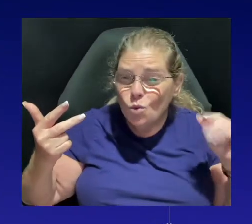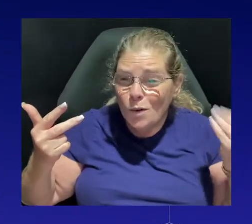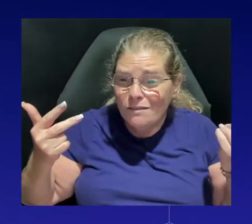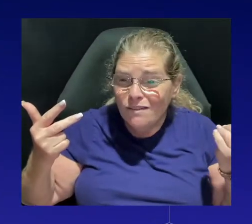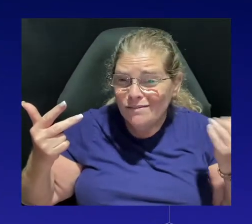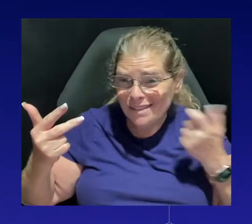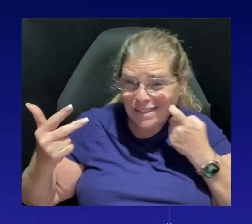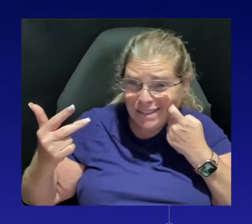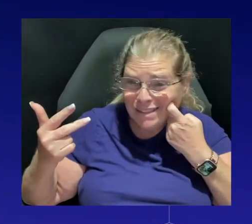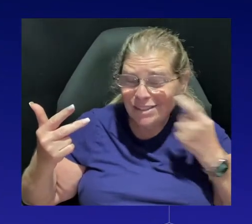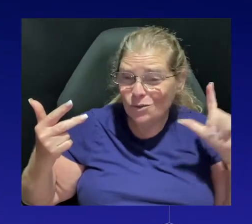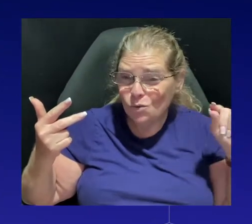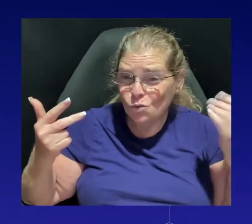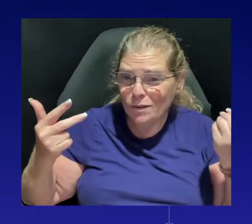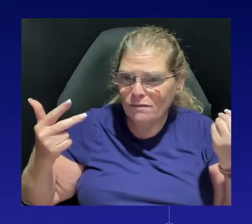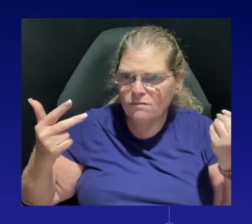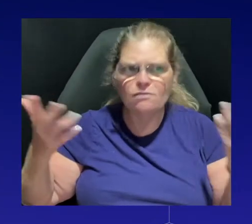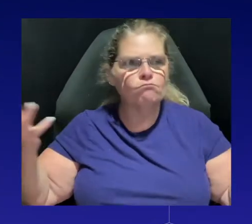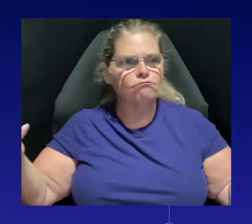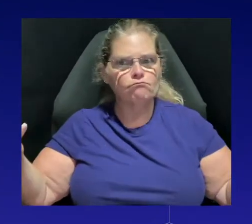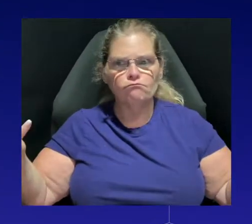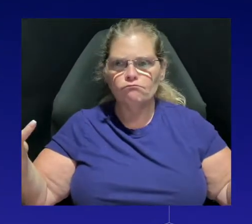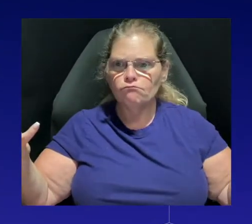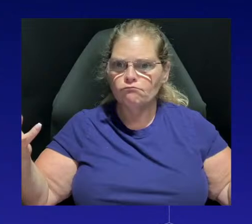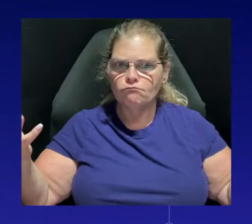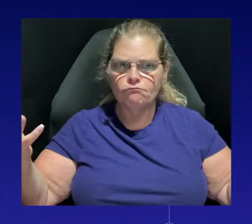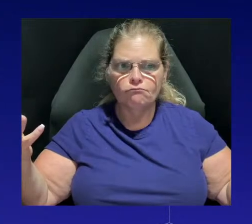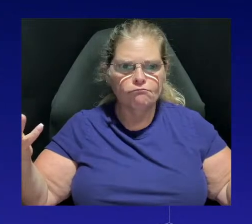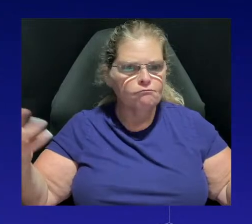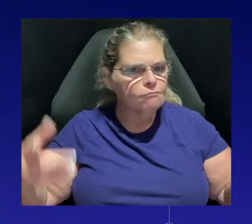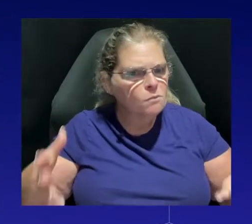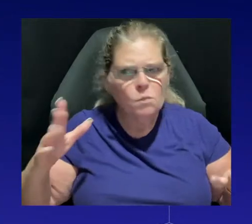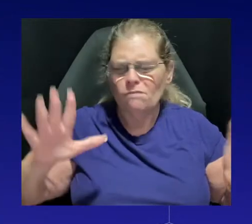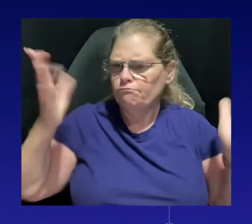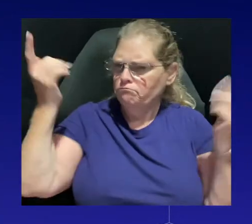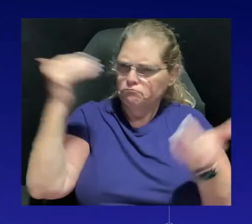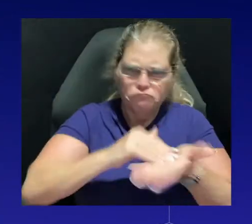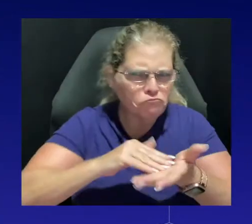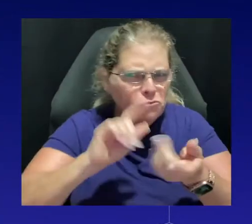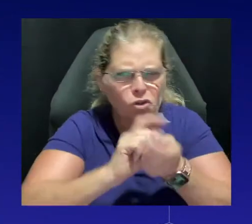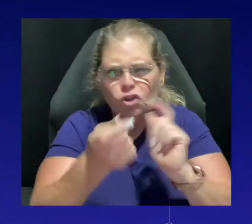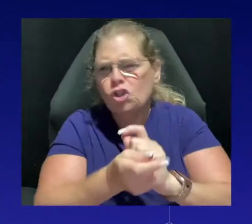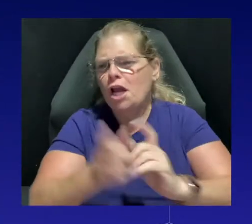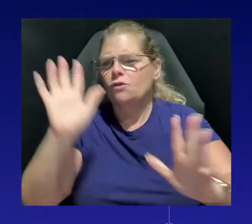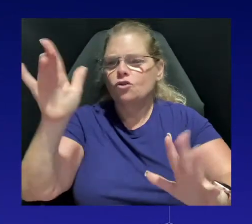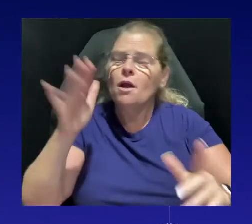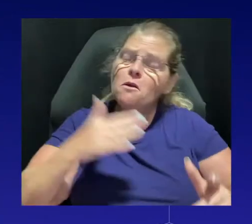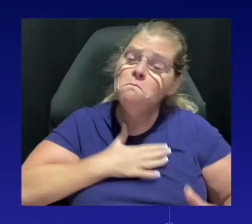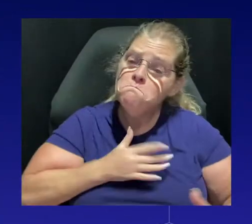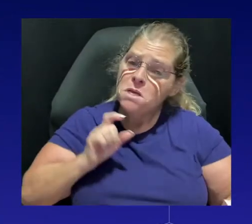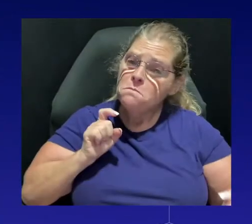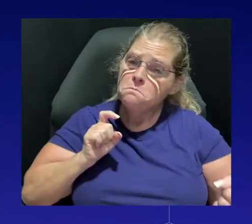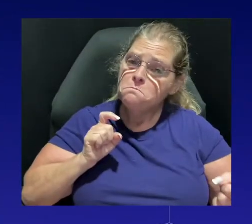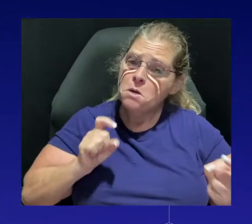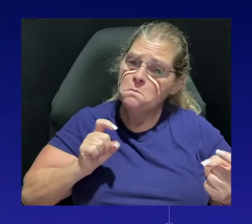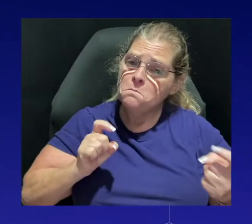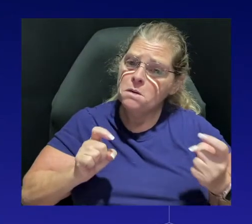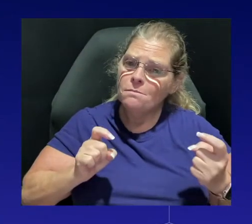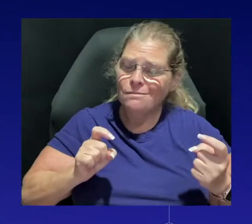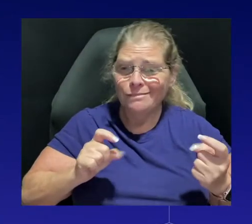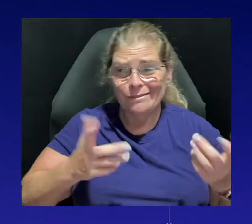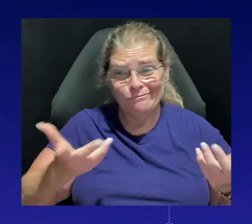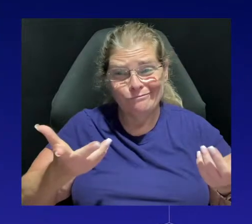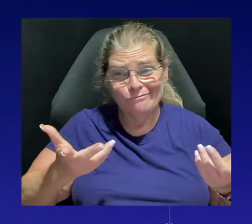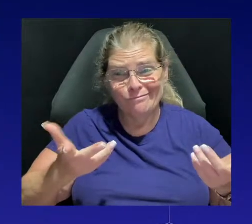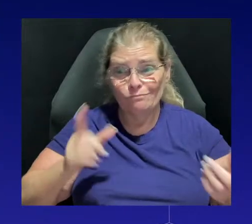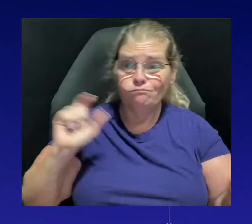So I think that's a challenge. And he went on again. NCI said, we're going to change that. And they have been slowly changing it. We at NIMHD